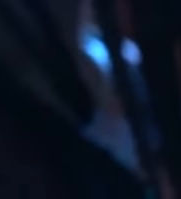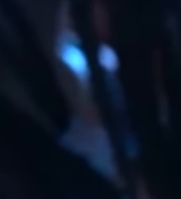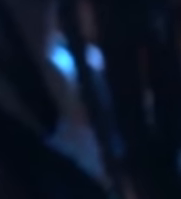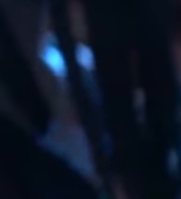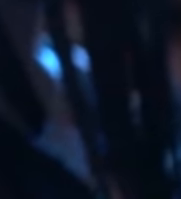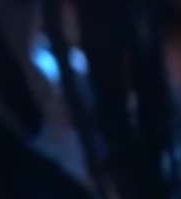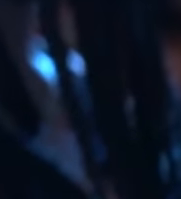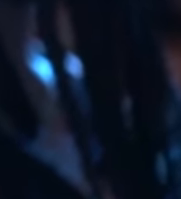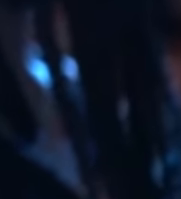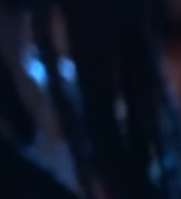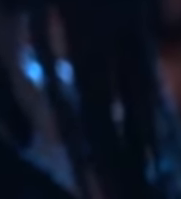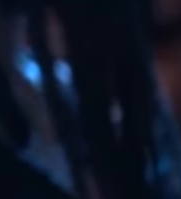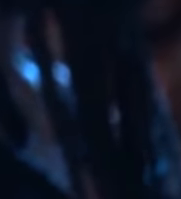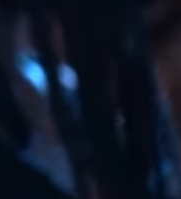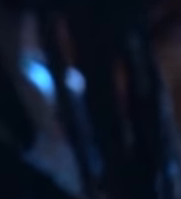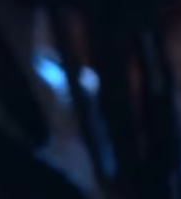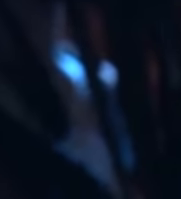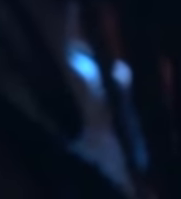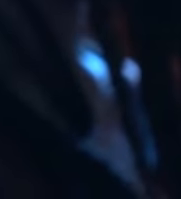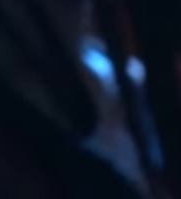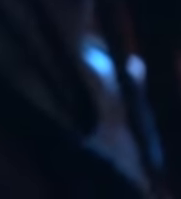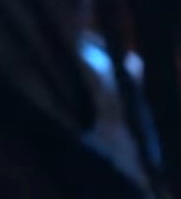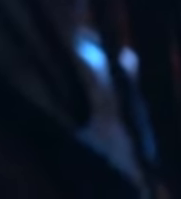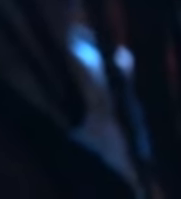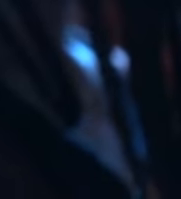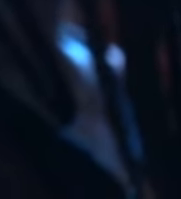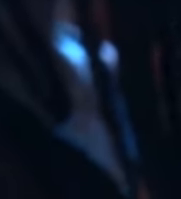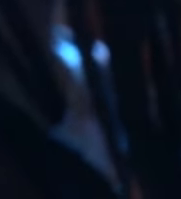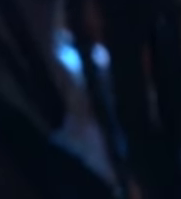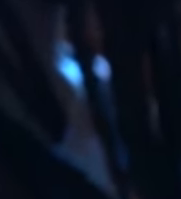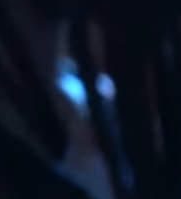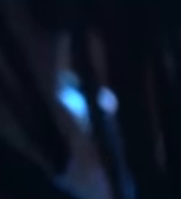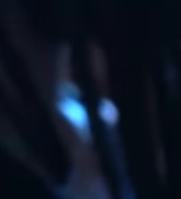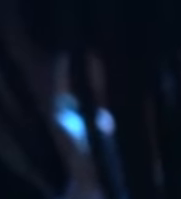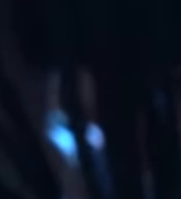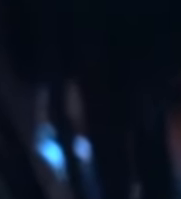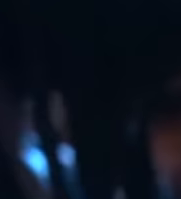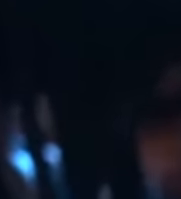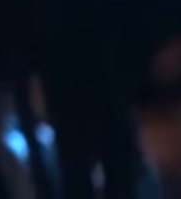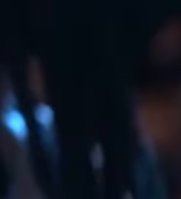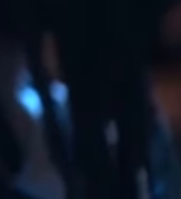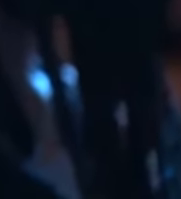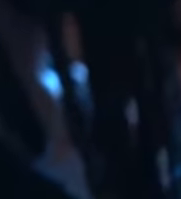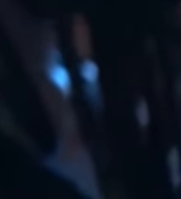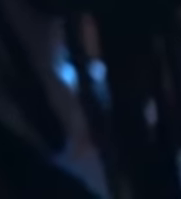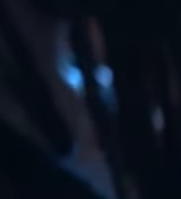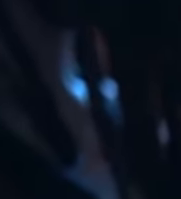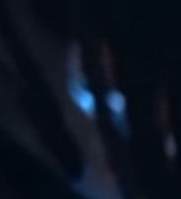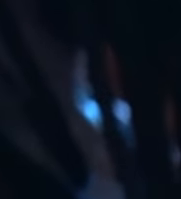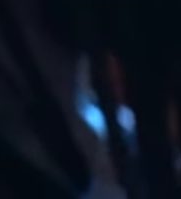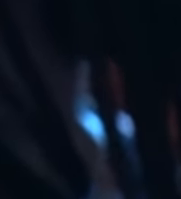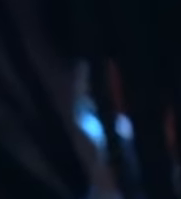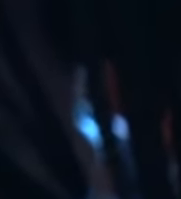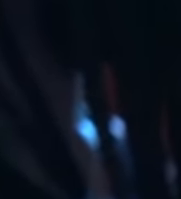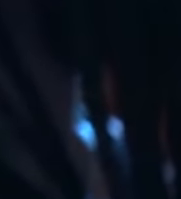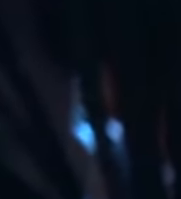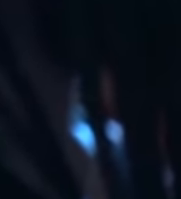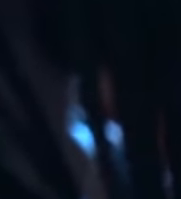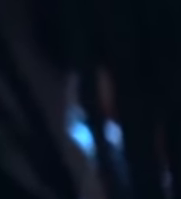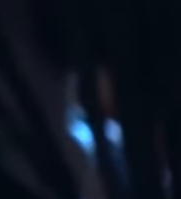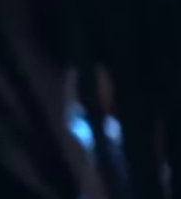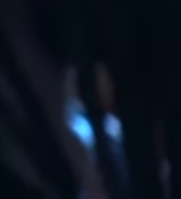Pray for it. Safety, protection, safety, protection,